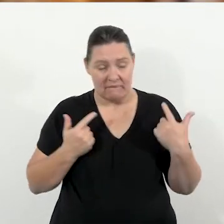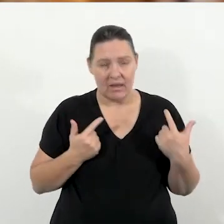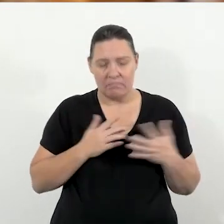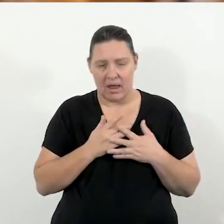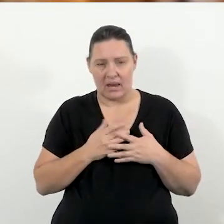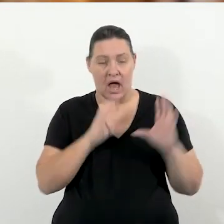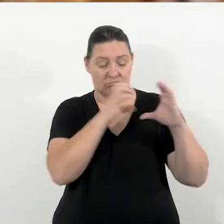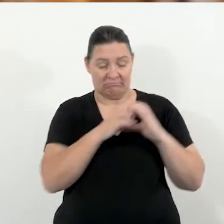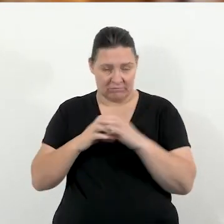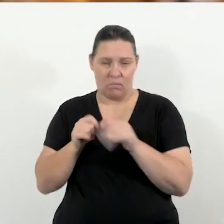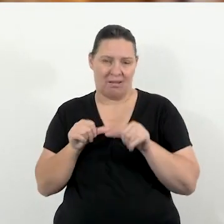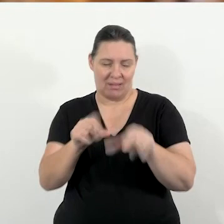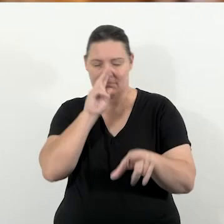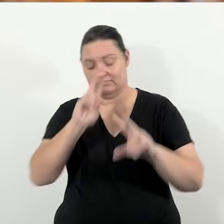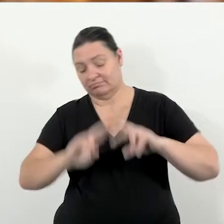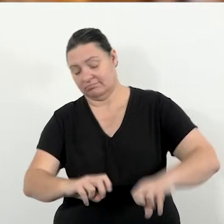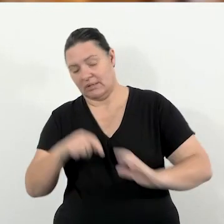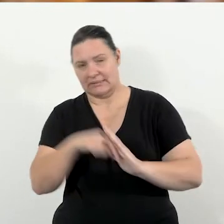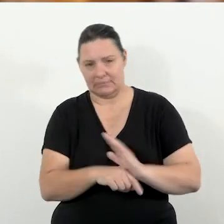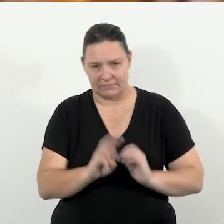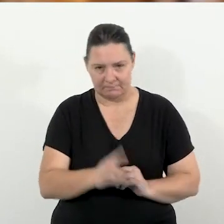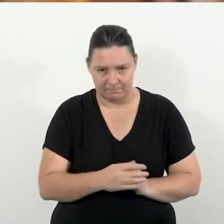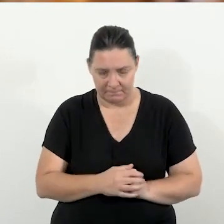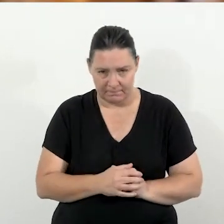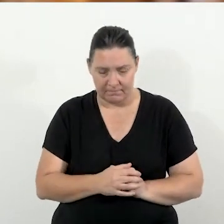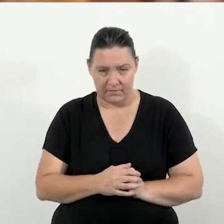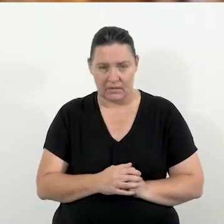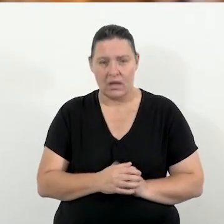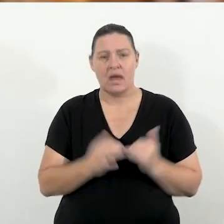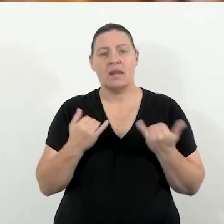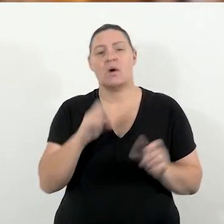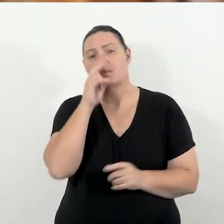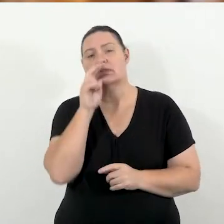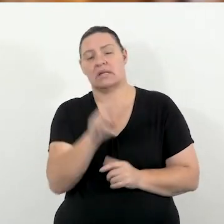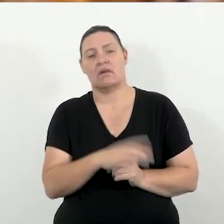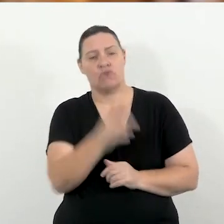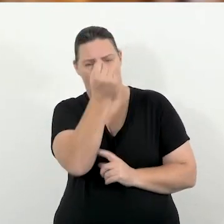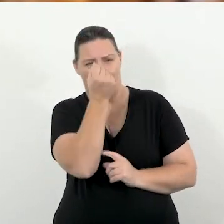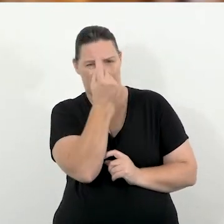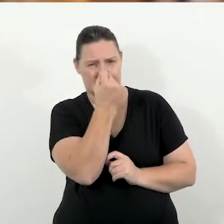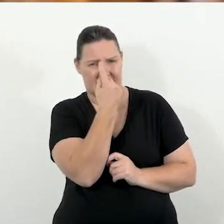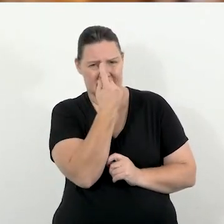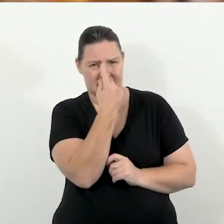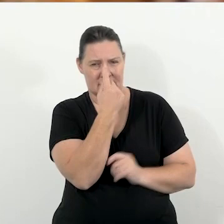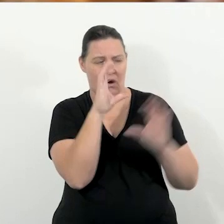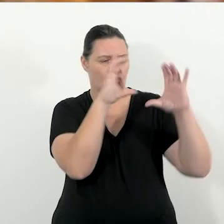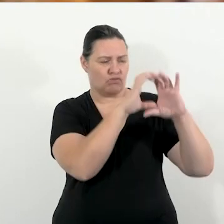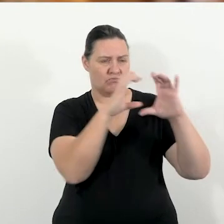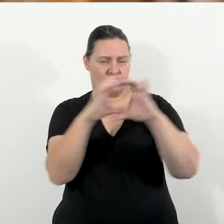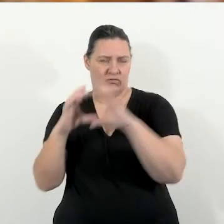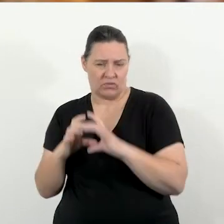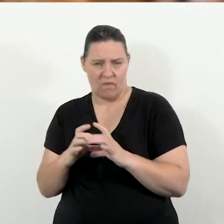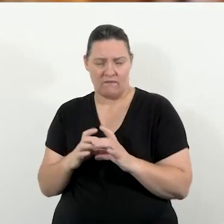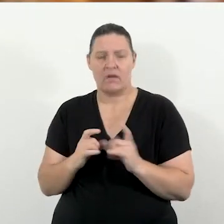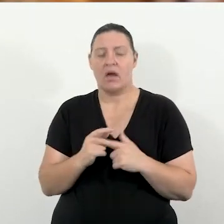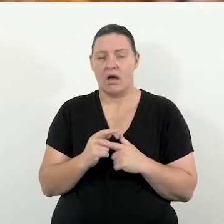spheres in more details as we go on. Okay. Now, let us see if you have understood the spheres of